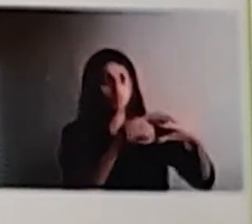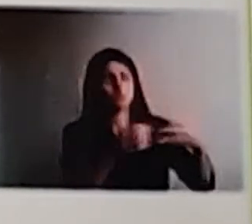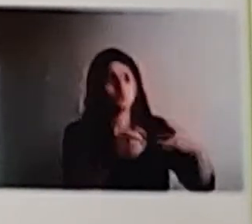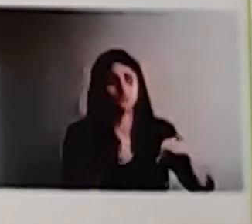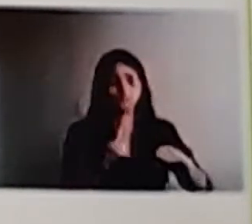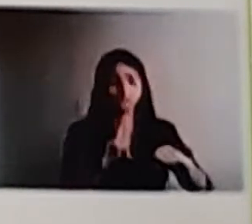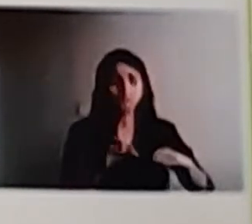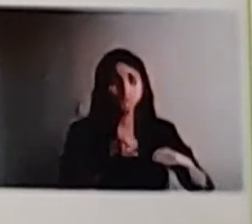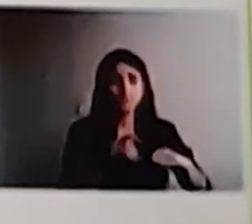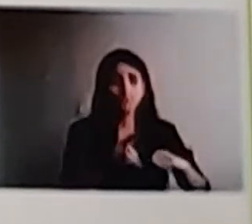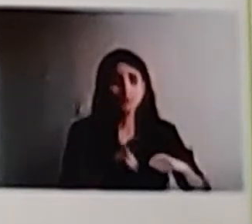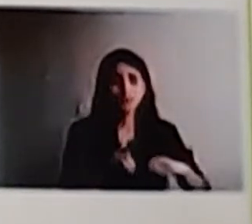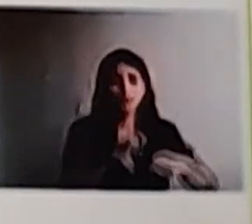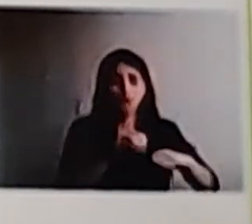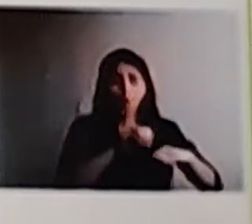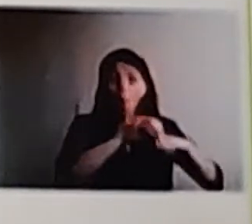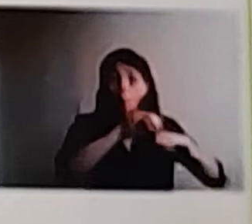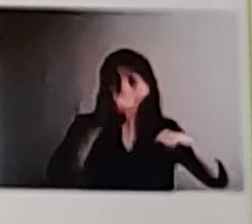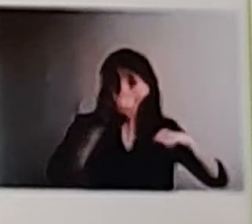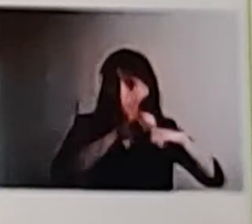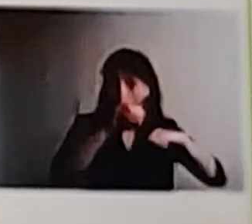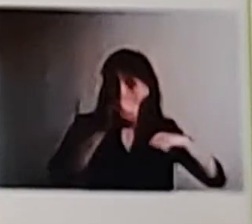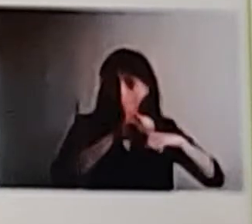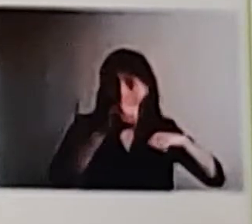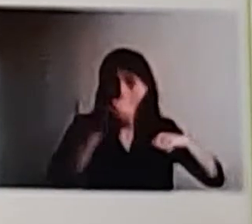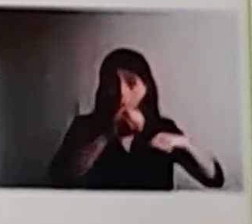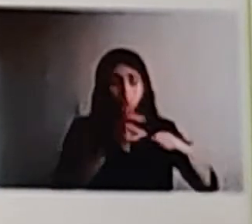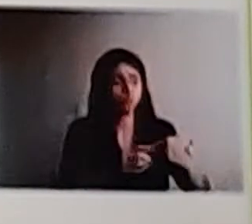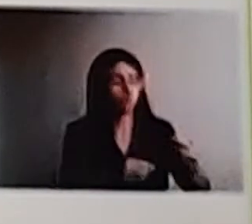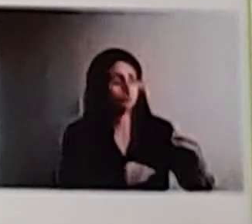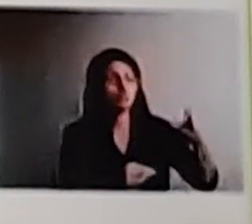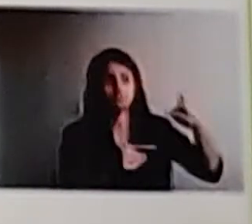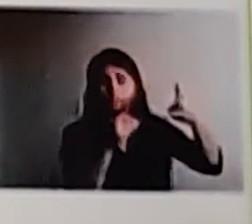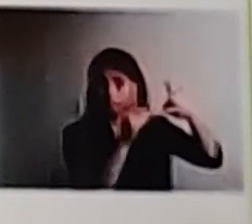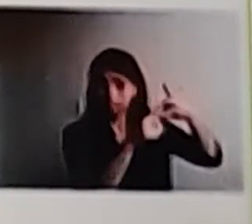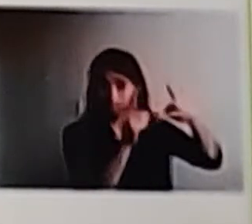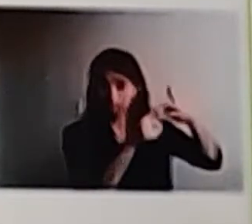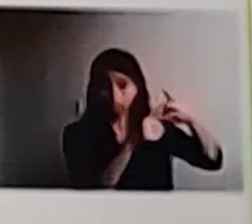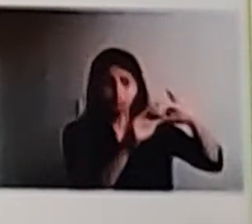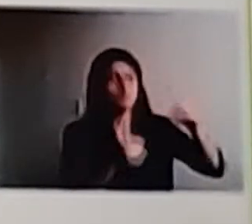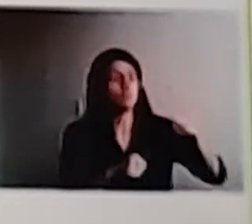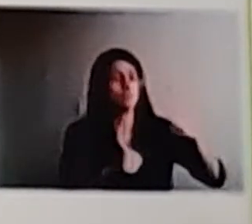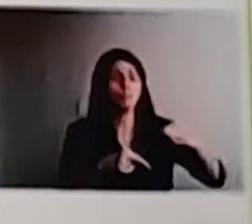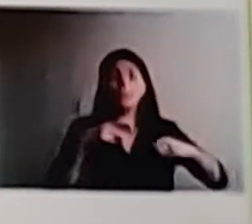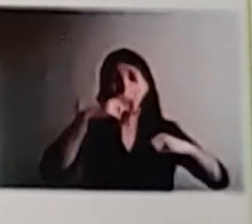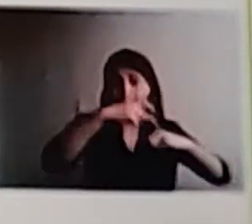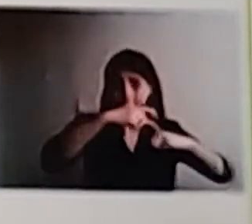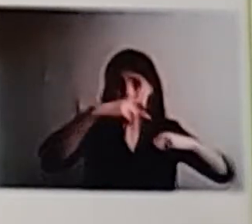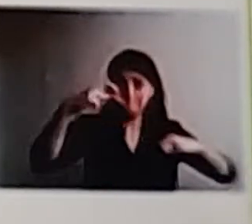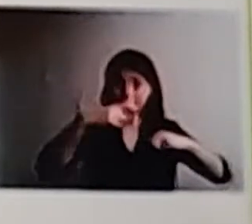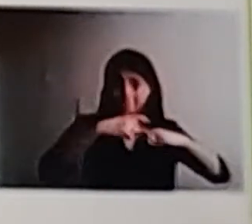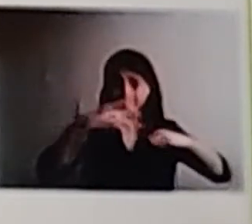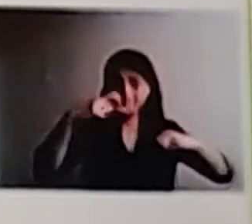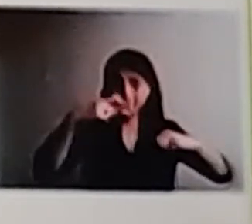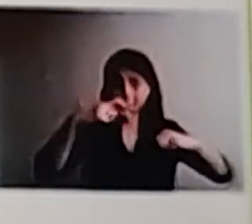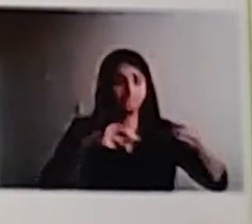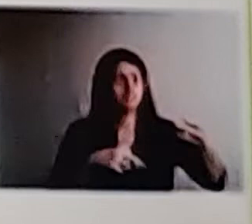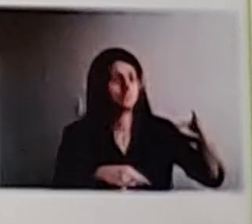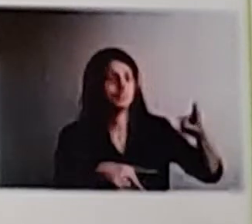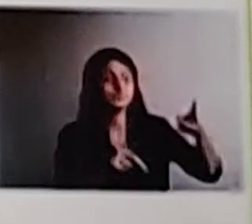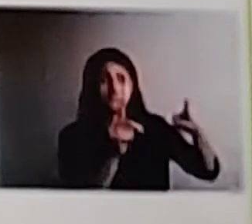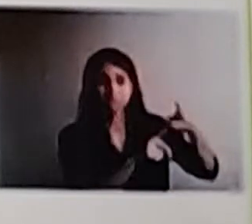90 points, and bronze, they will get 70 points. So this is the clear that